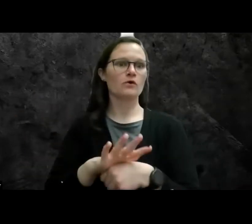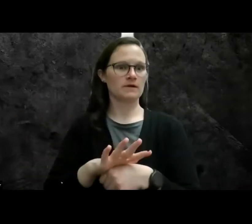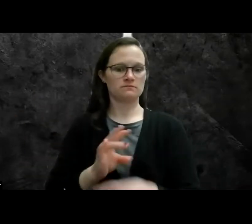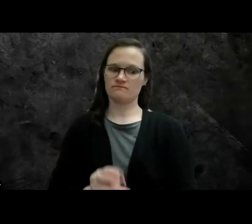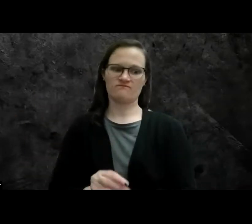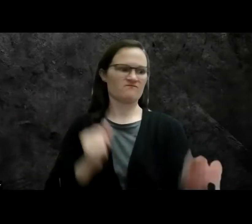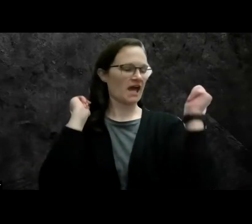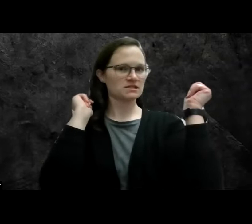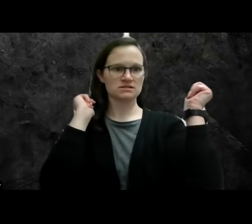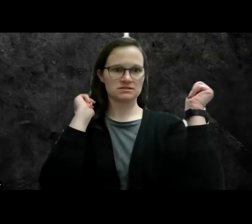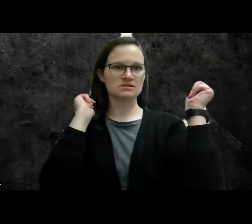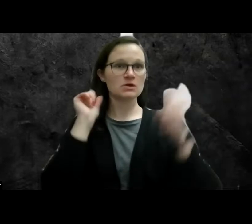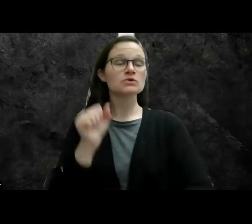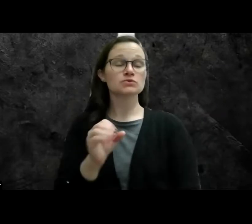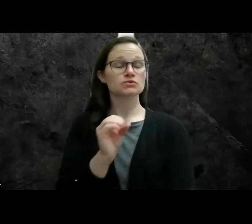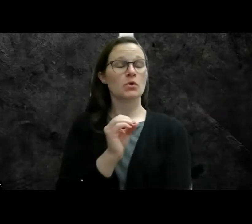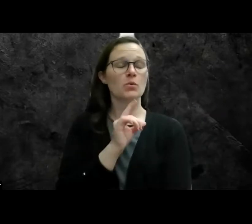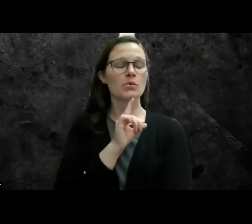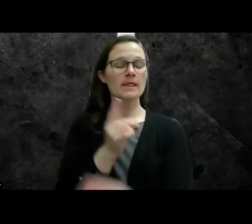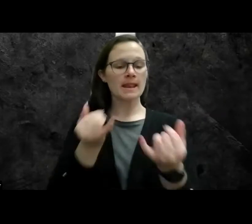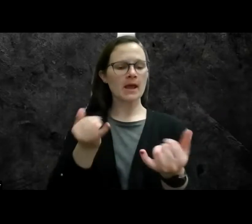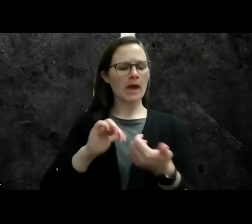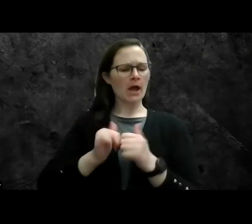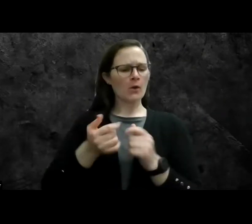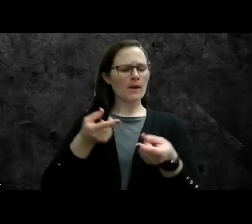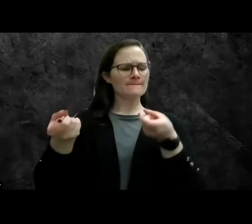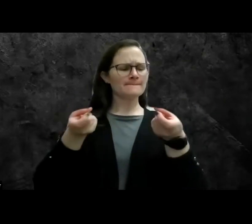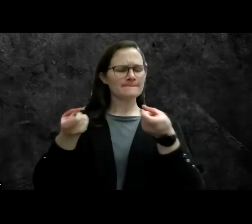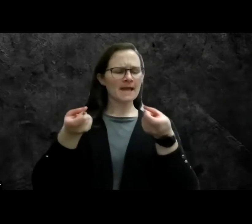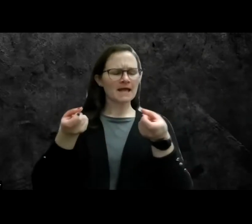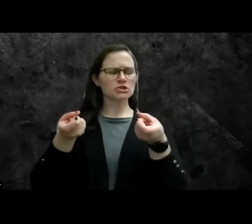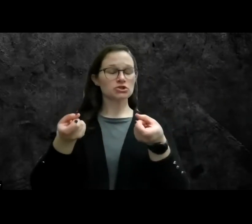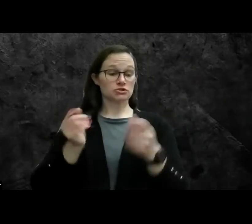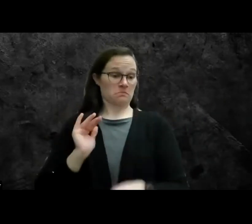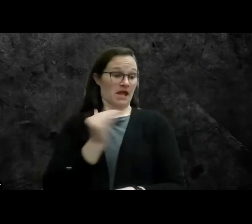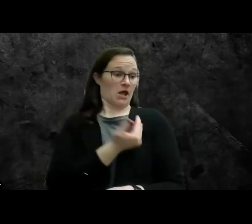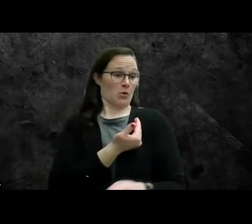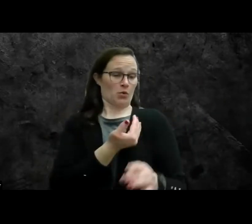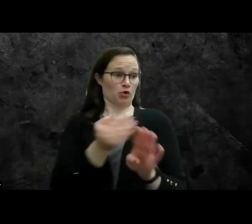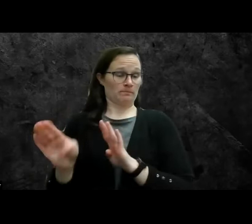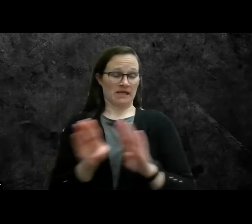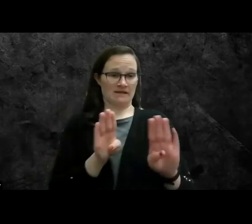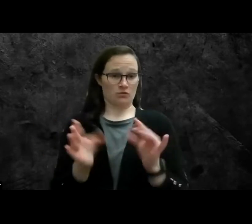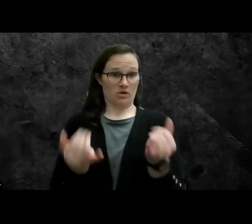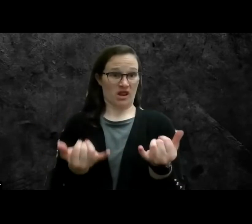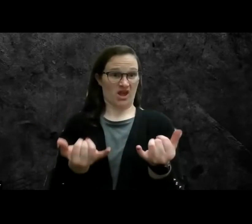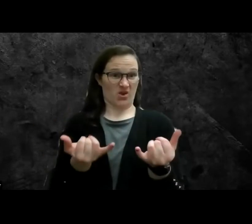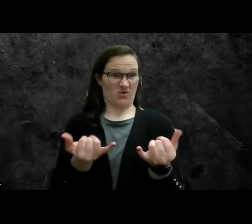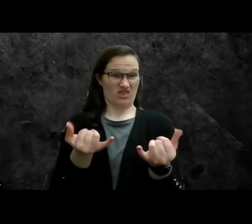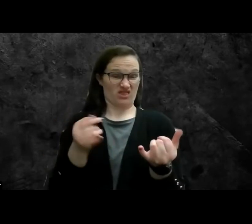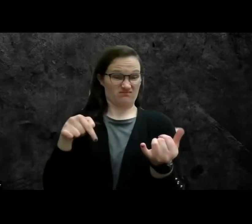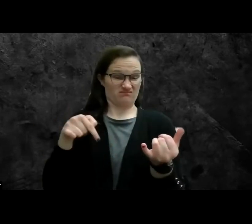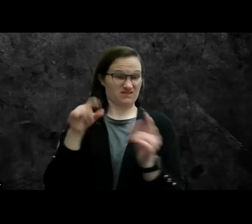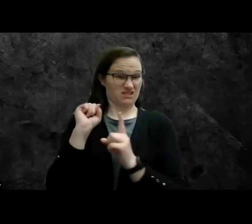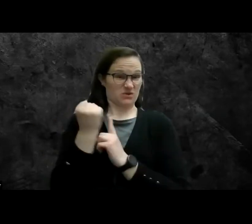And so now it's really about how do we manage our behaviors in this context and really doing all that we know how to